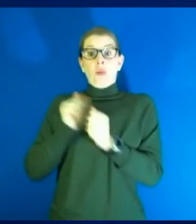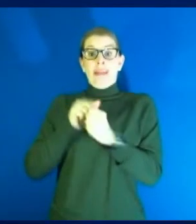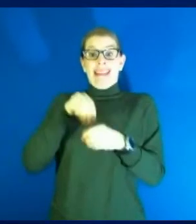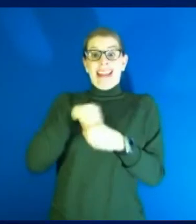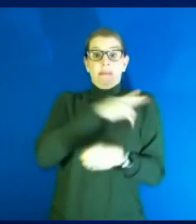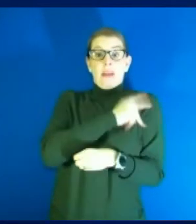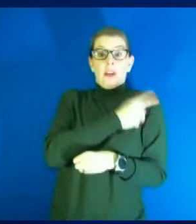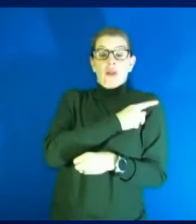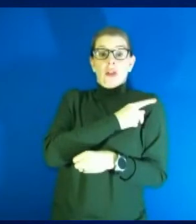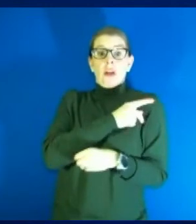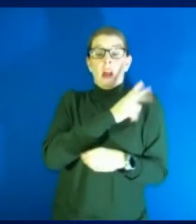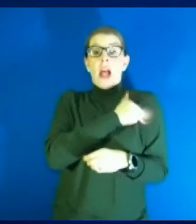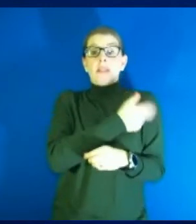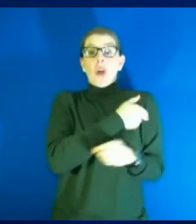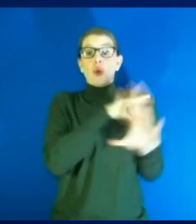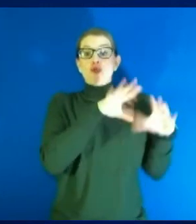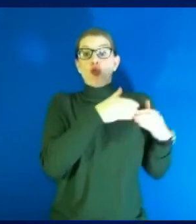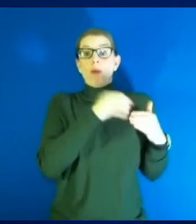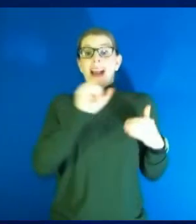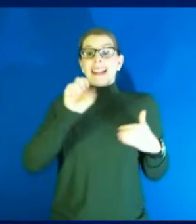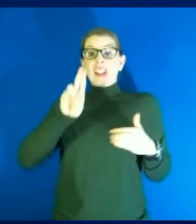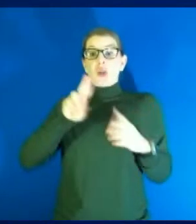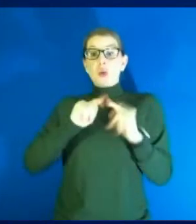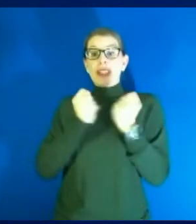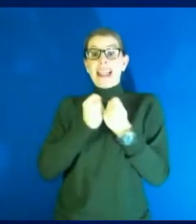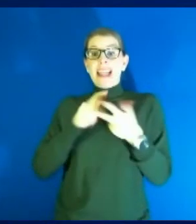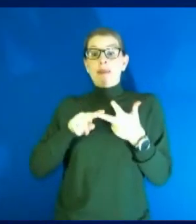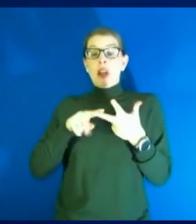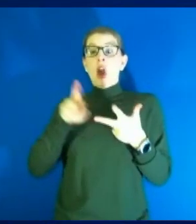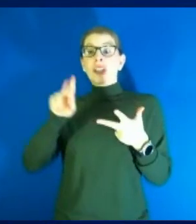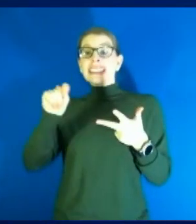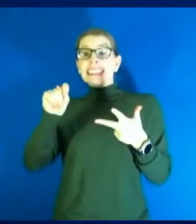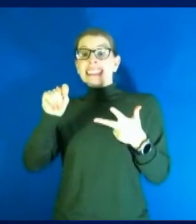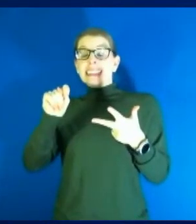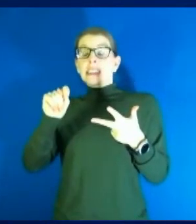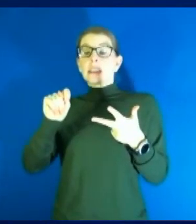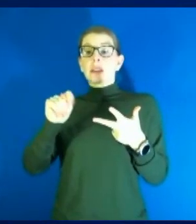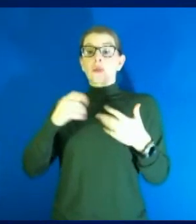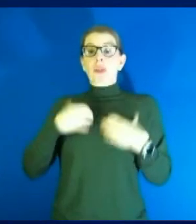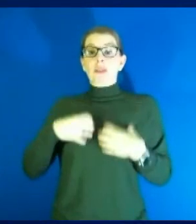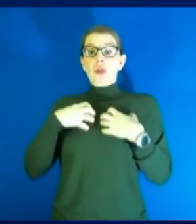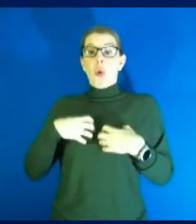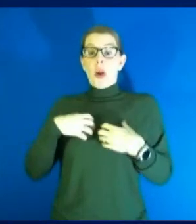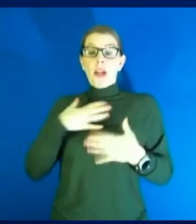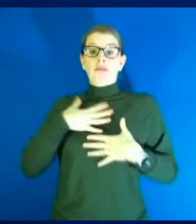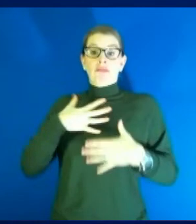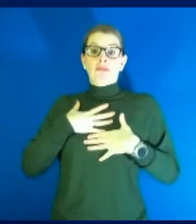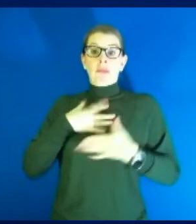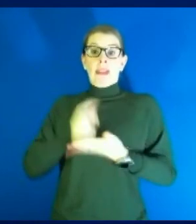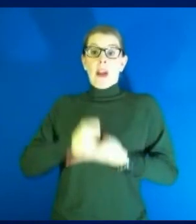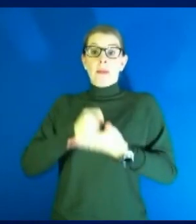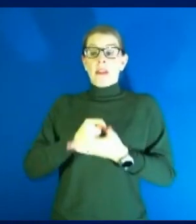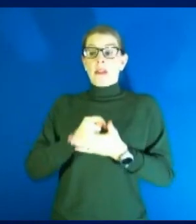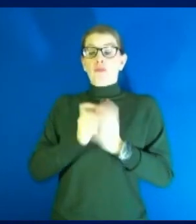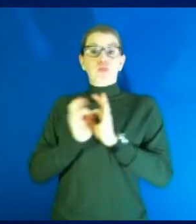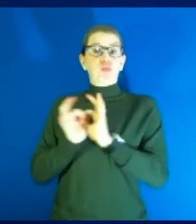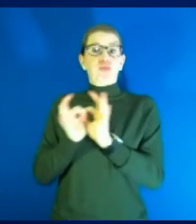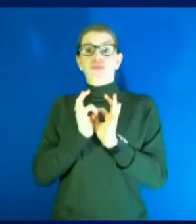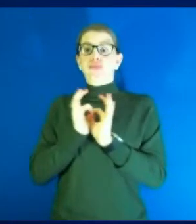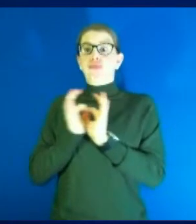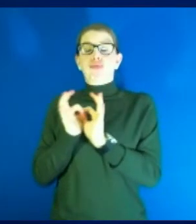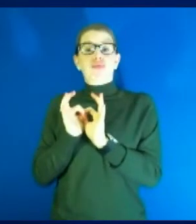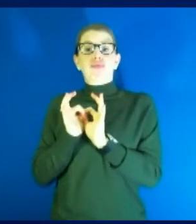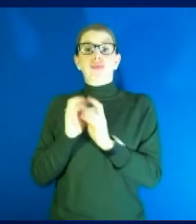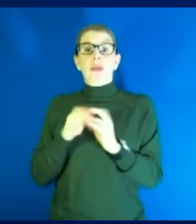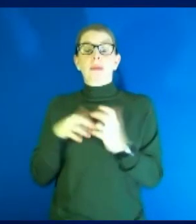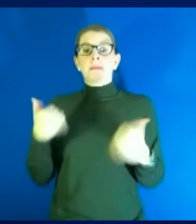hospitalist groups, our ICU teams, our respiratory therapists, it's really brought us together working so